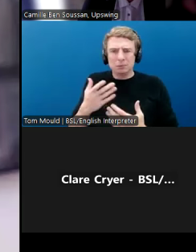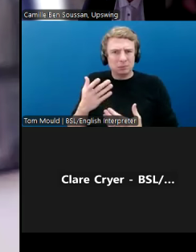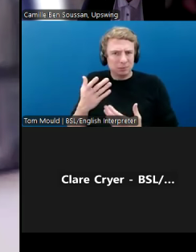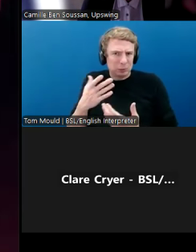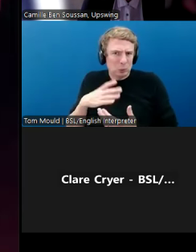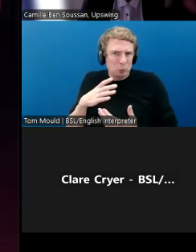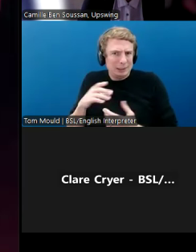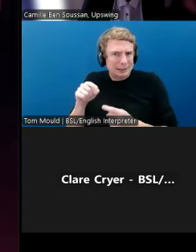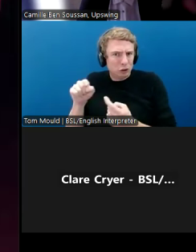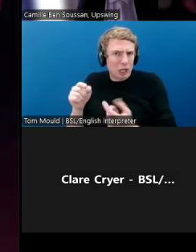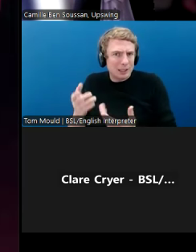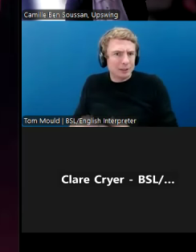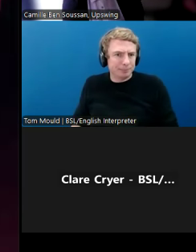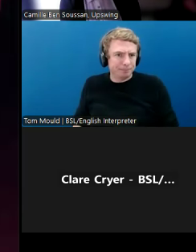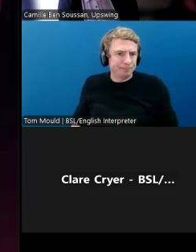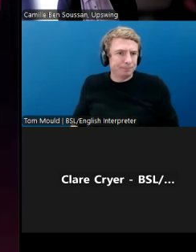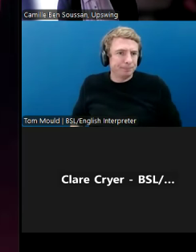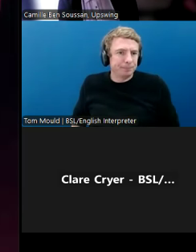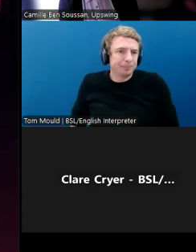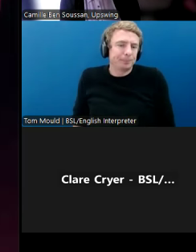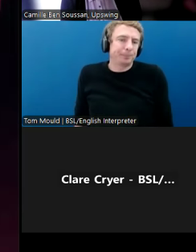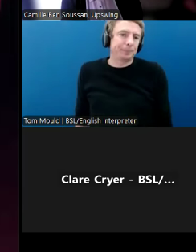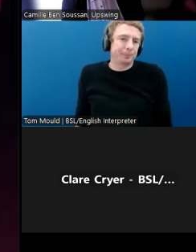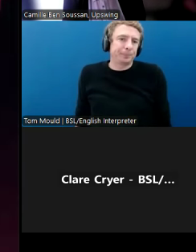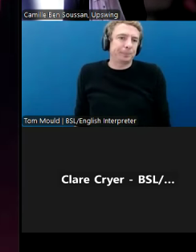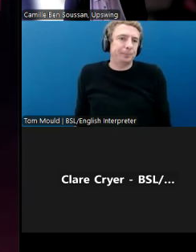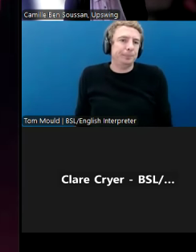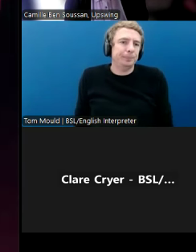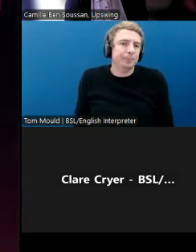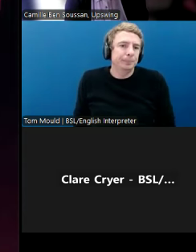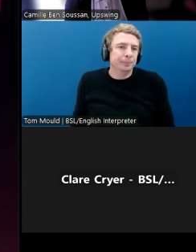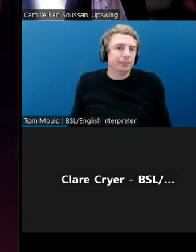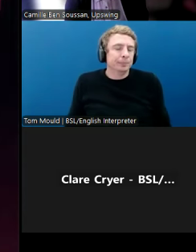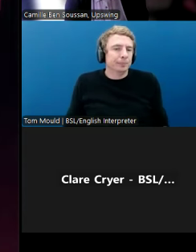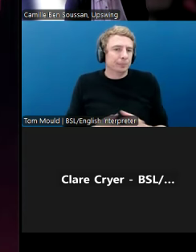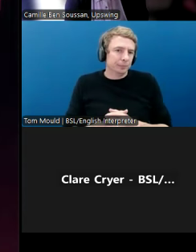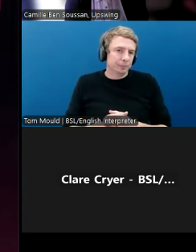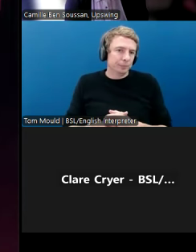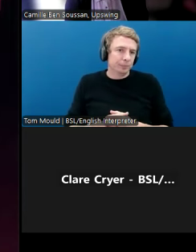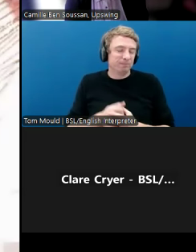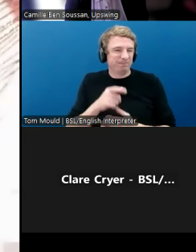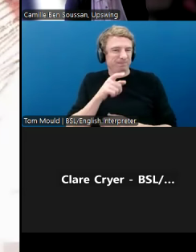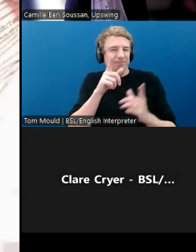I've got some more images. Some of our artists and some of the performers that came to the care homes here.